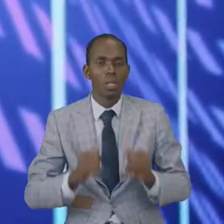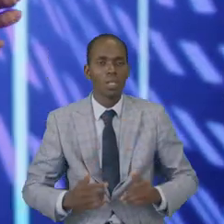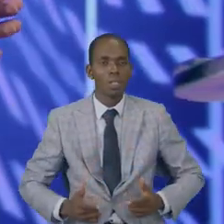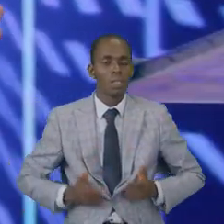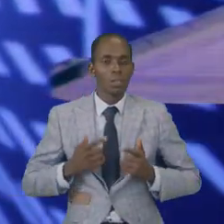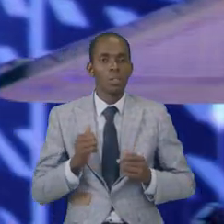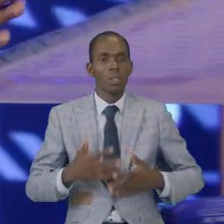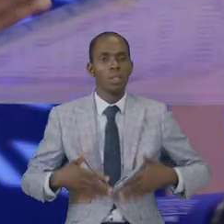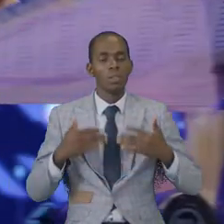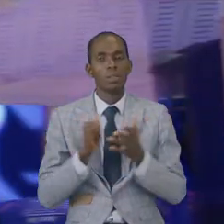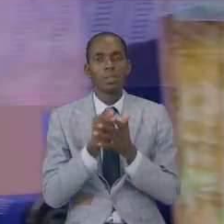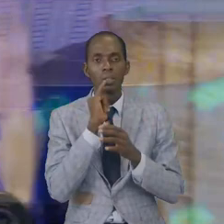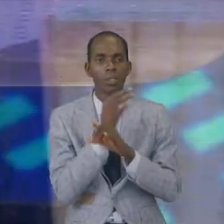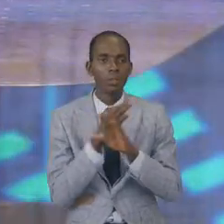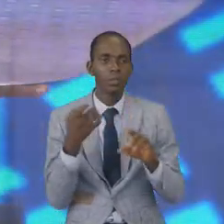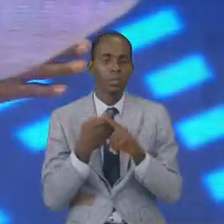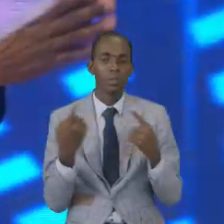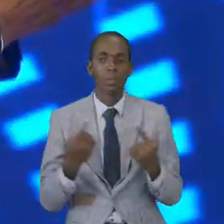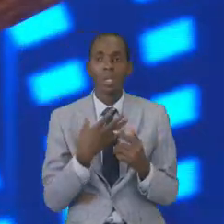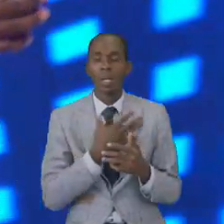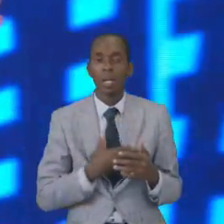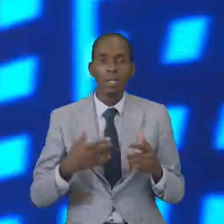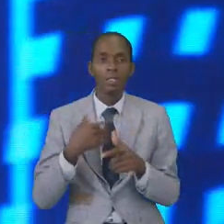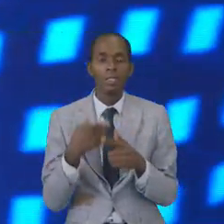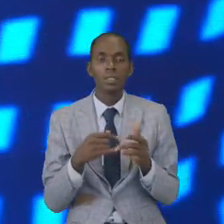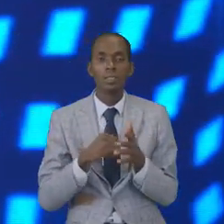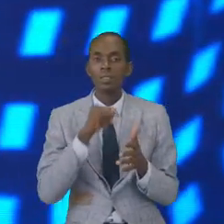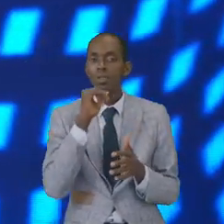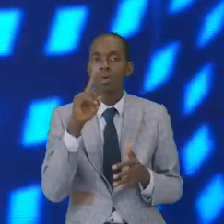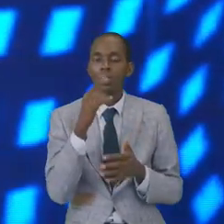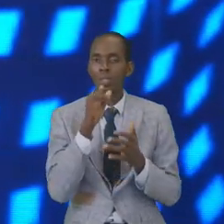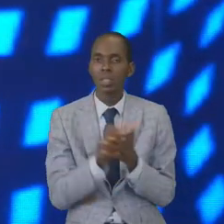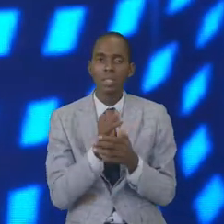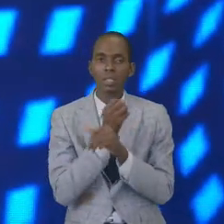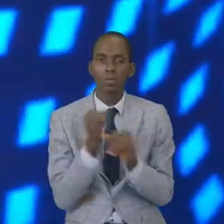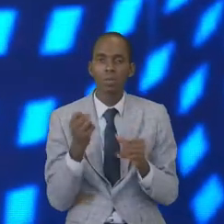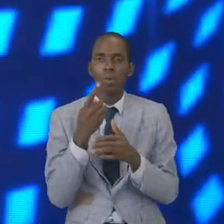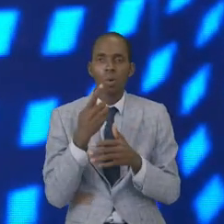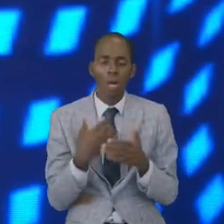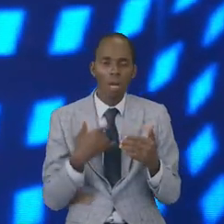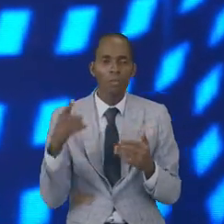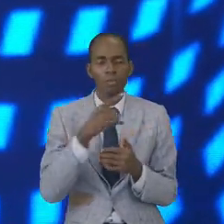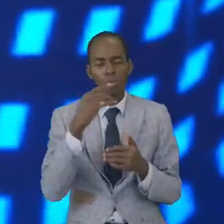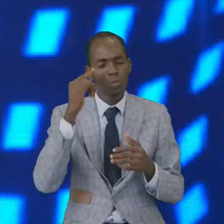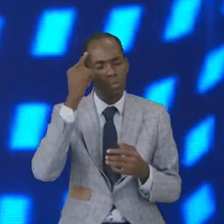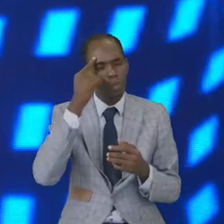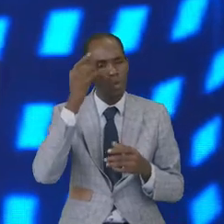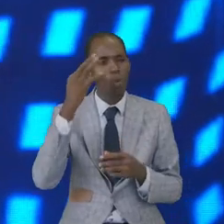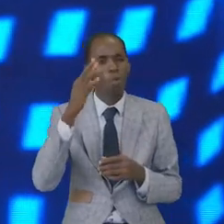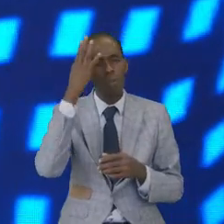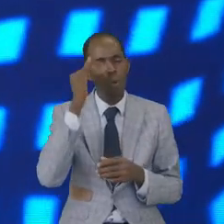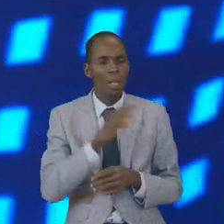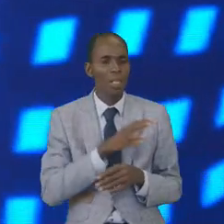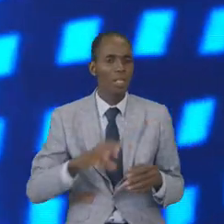But then it's not only that salvation. Have you thought about why Christ suffered for you? You're a